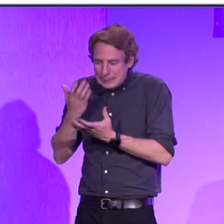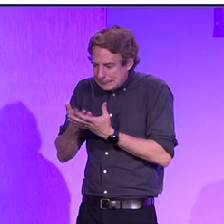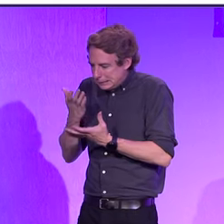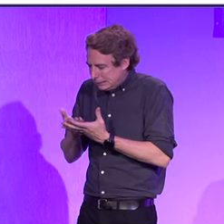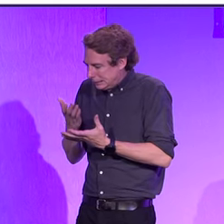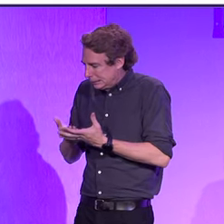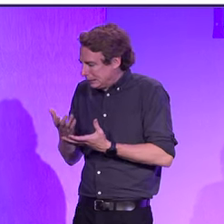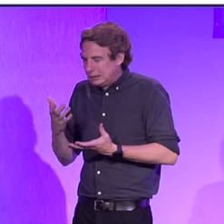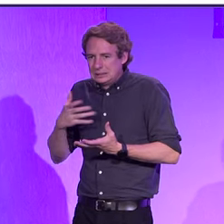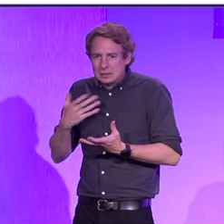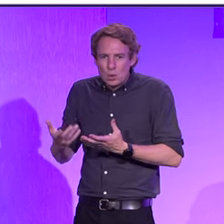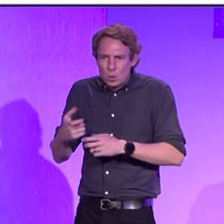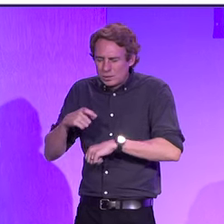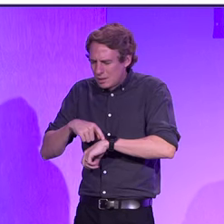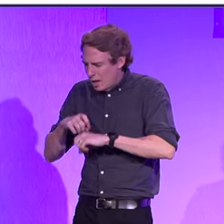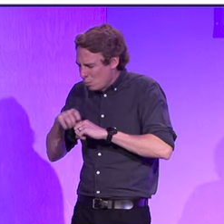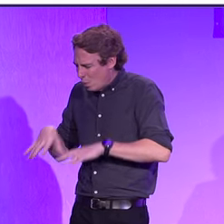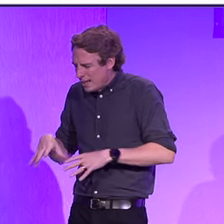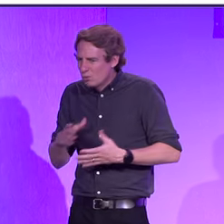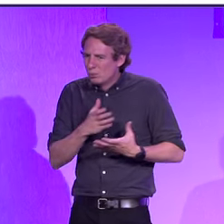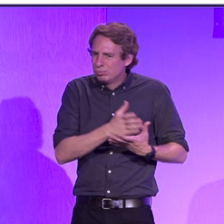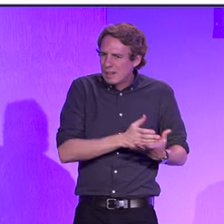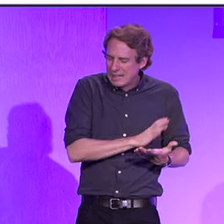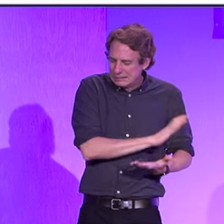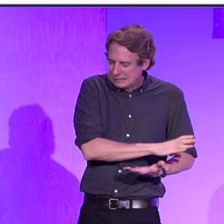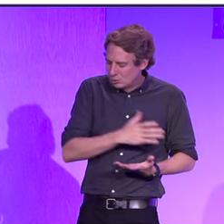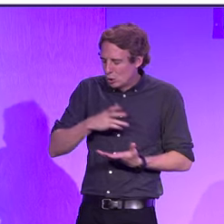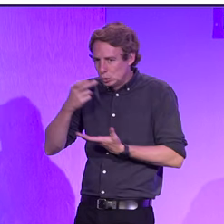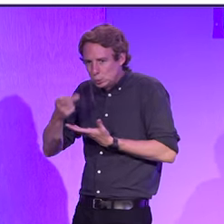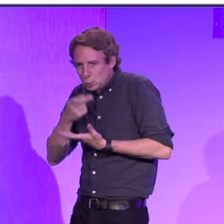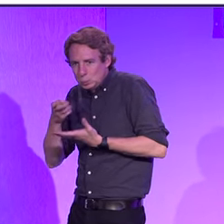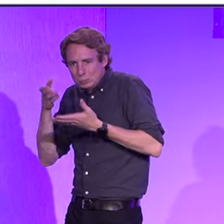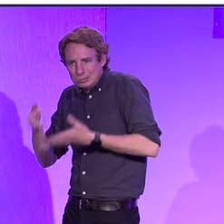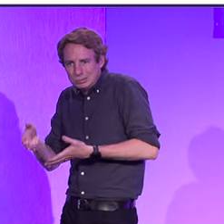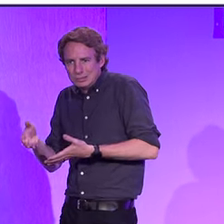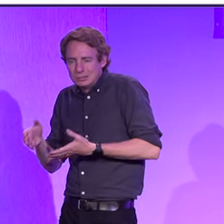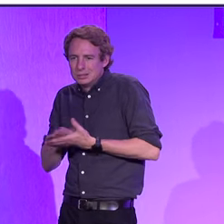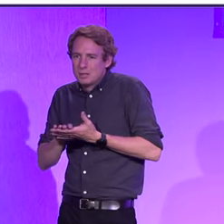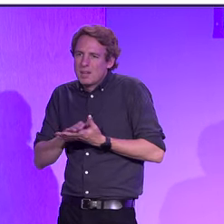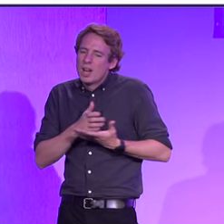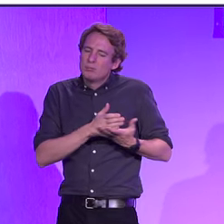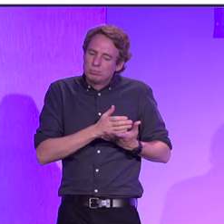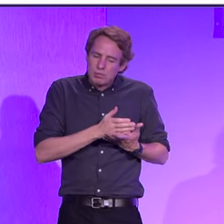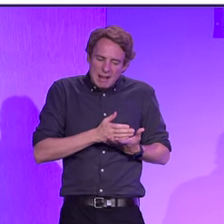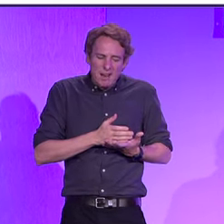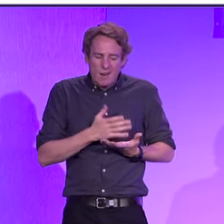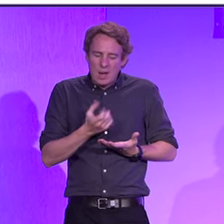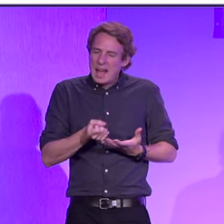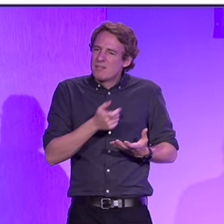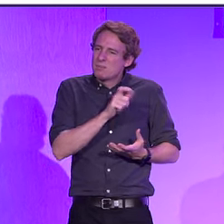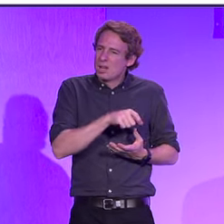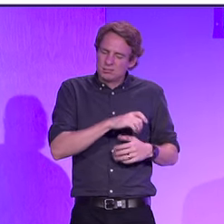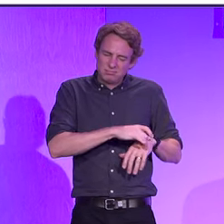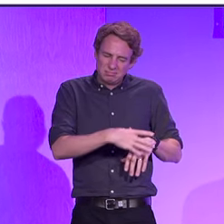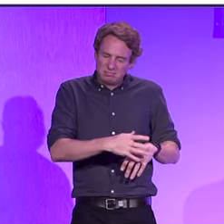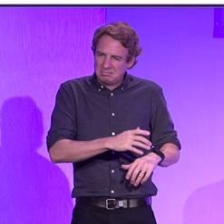greatest soup and you cannot waste a drop of your time on making bread. So you get that bread from a trusty, reliable, consistent